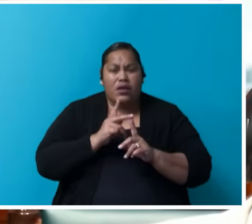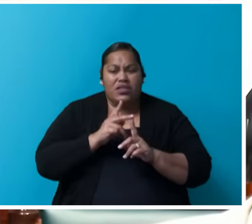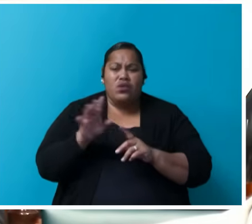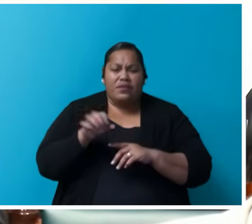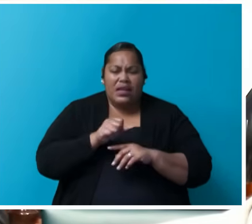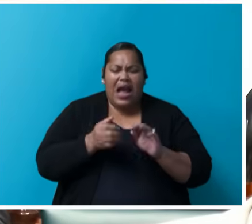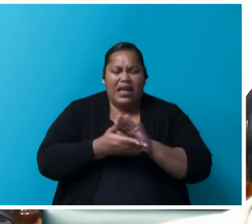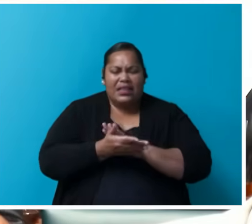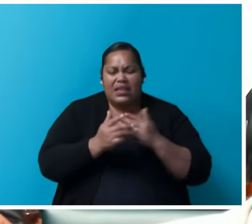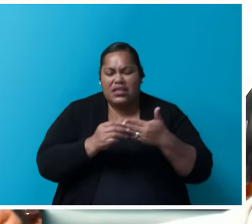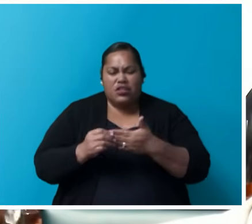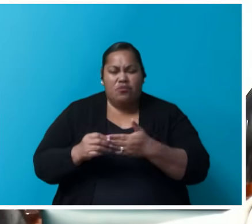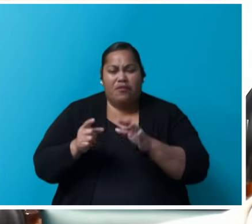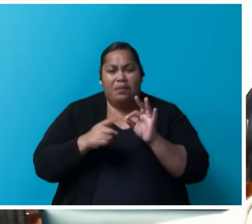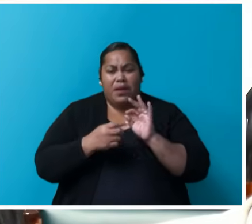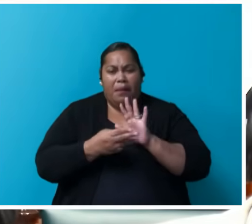Prime Minister